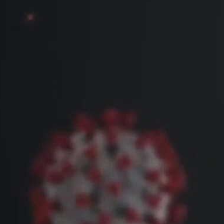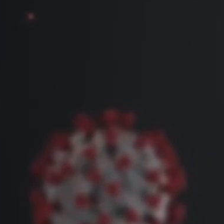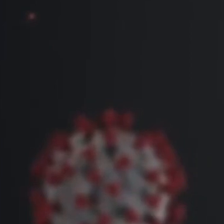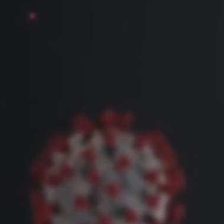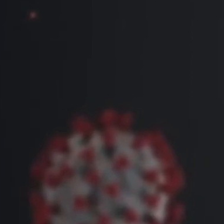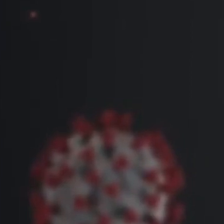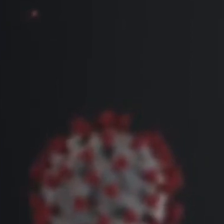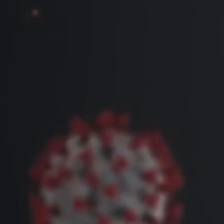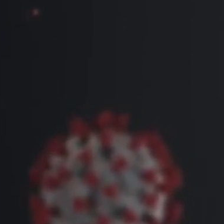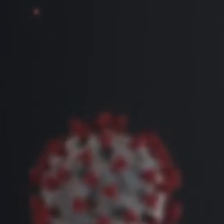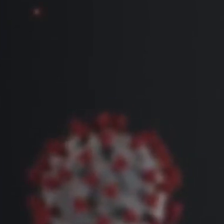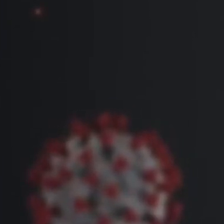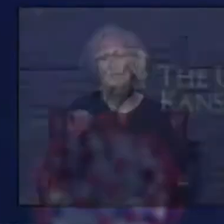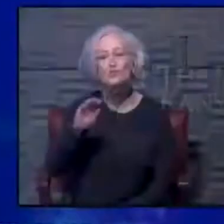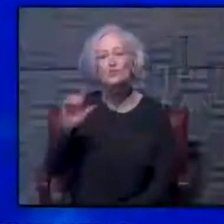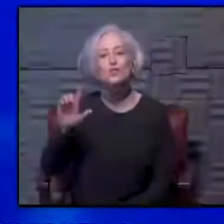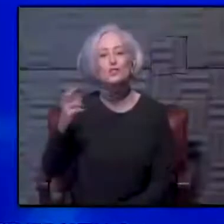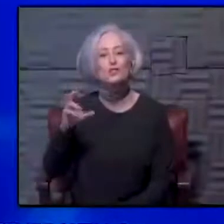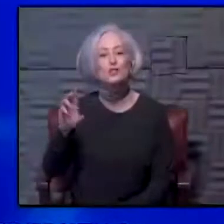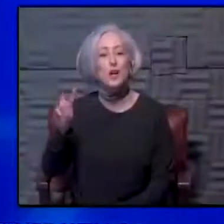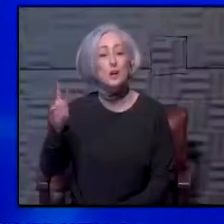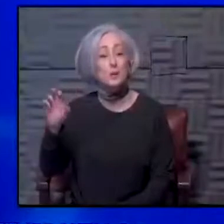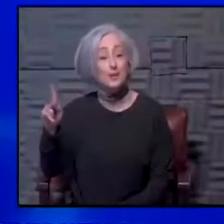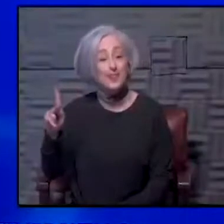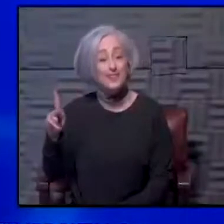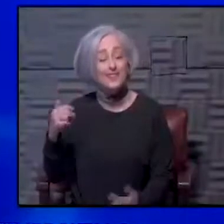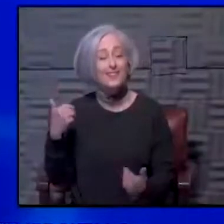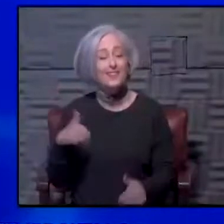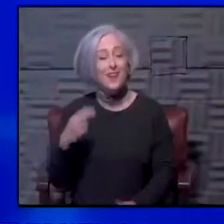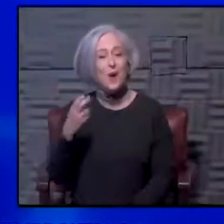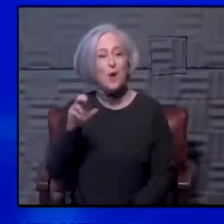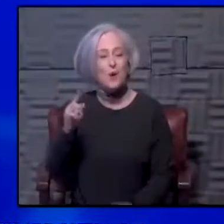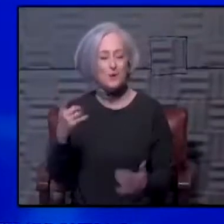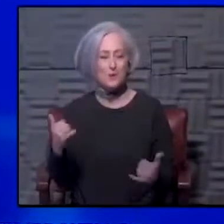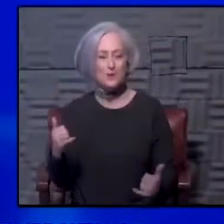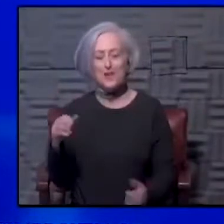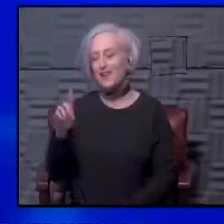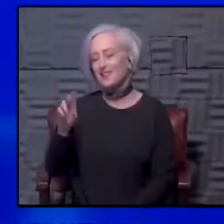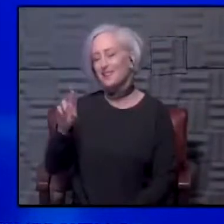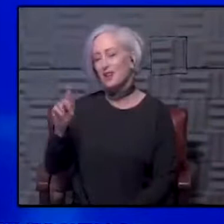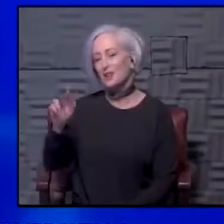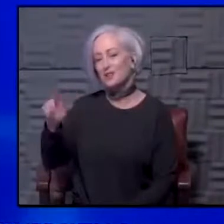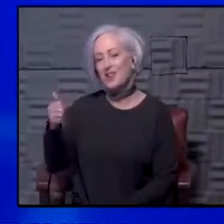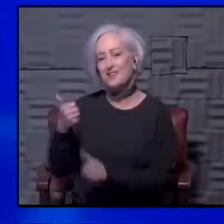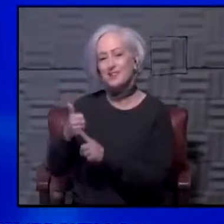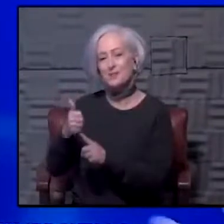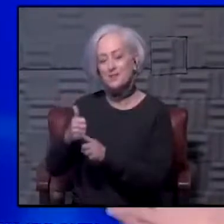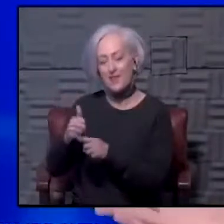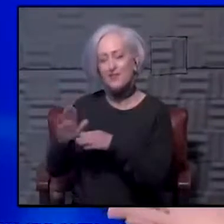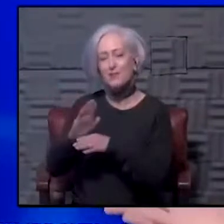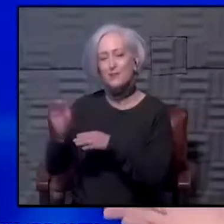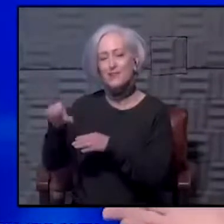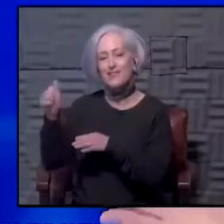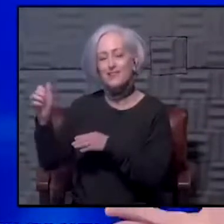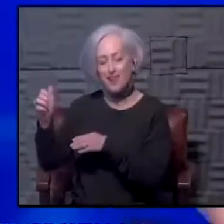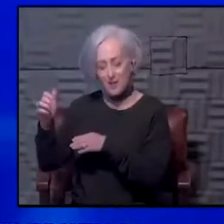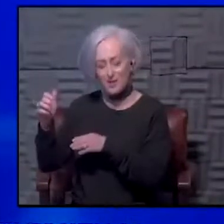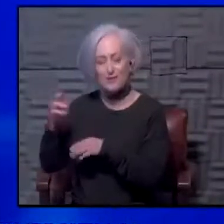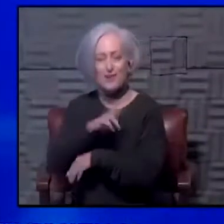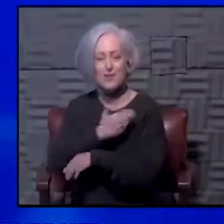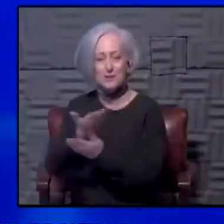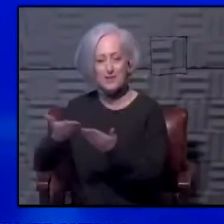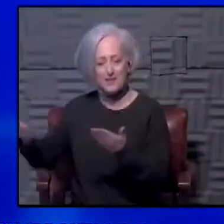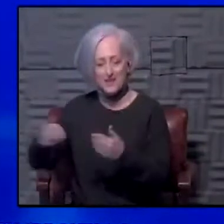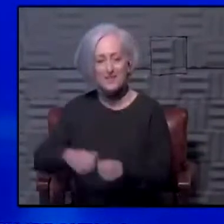Good morning, everyone. I'm Jill Chadwick. I'll be your host today as Dr. Seitz is doing other hospital business this morning. We are coming to you from the Dolph